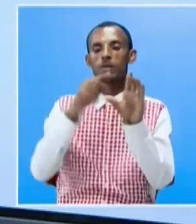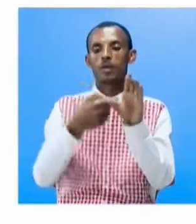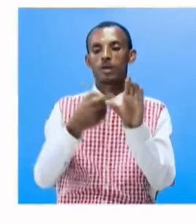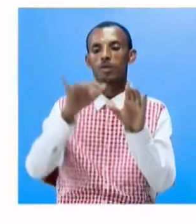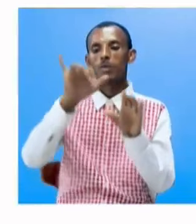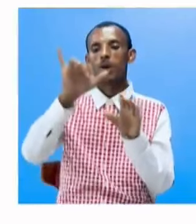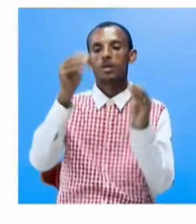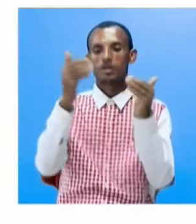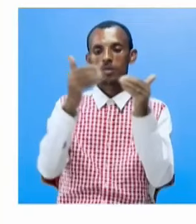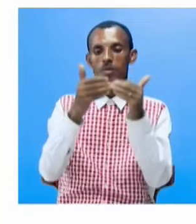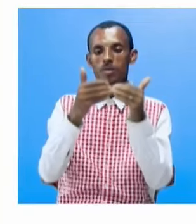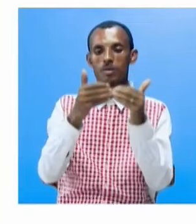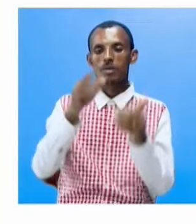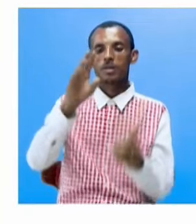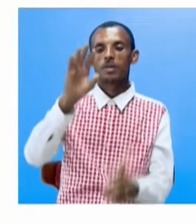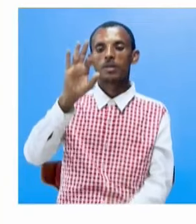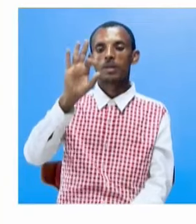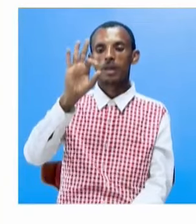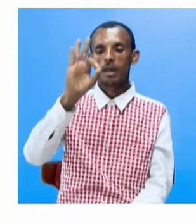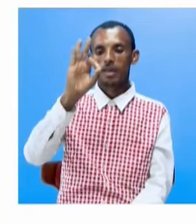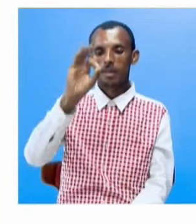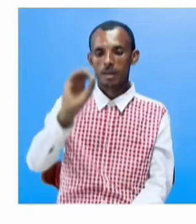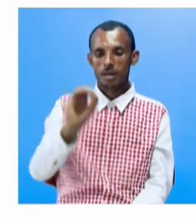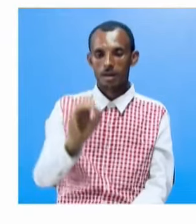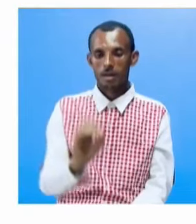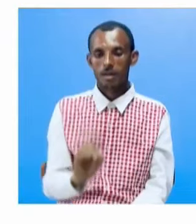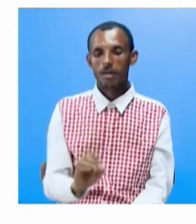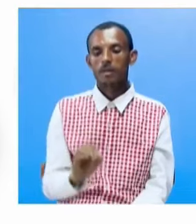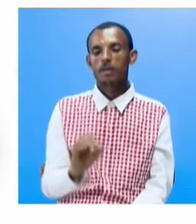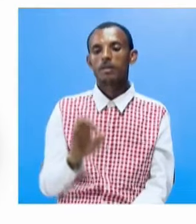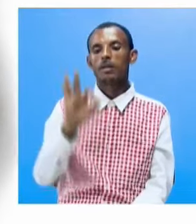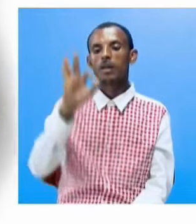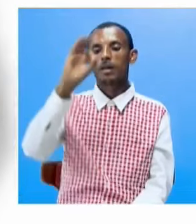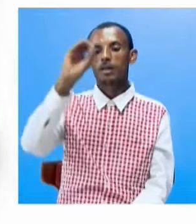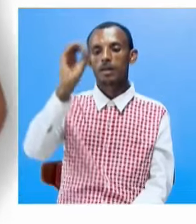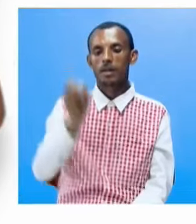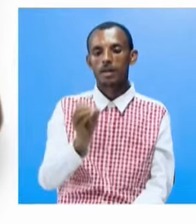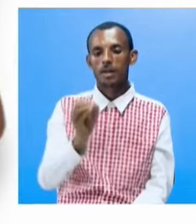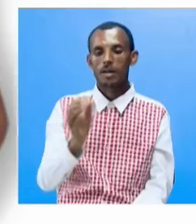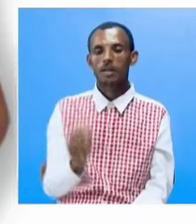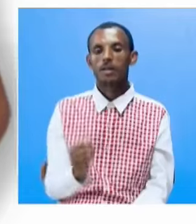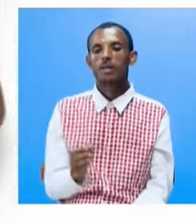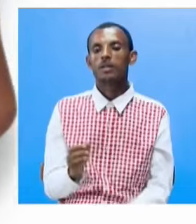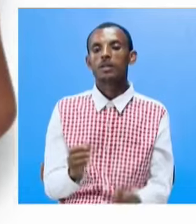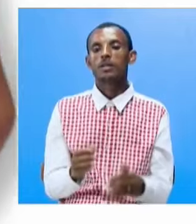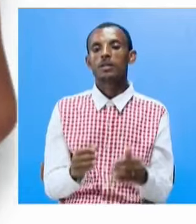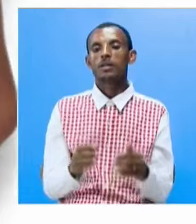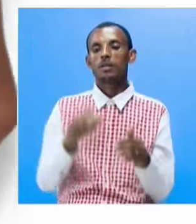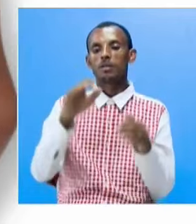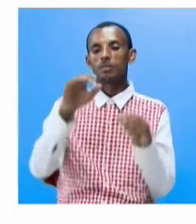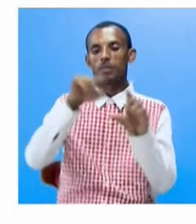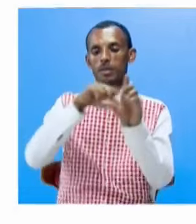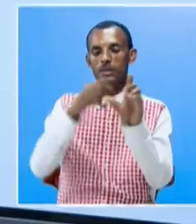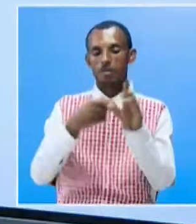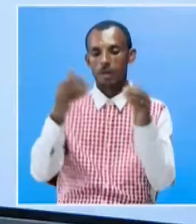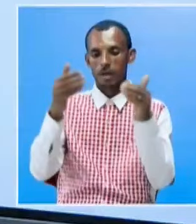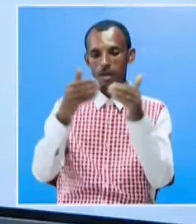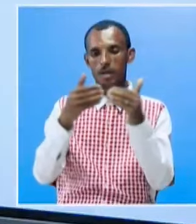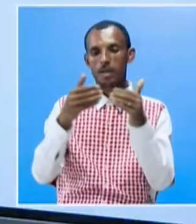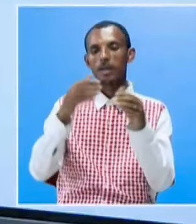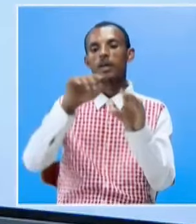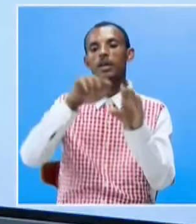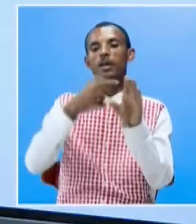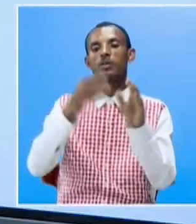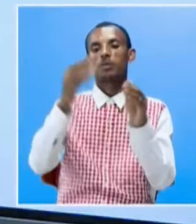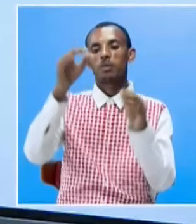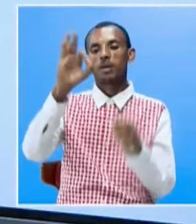is given to be 90 degree. Therefore, measure of angle is also 90 degree. That's